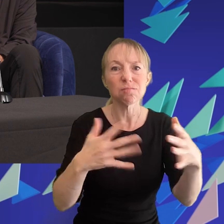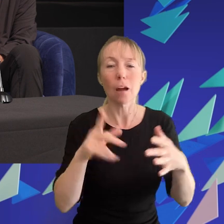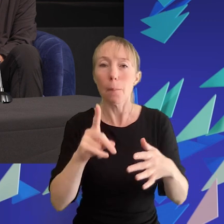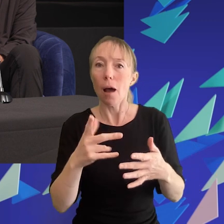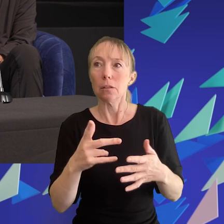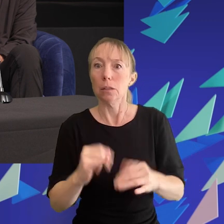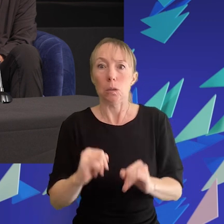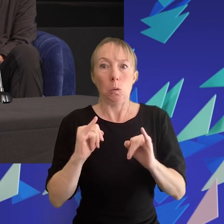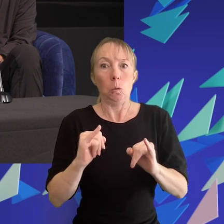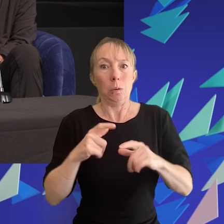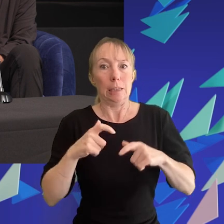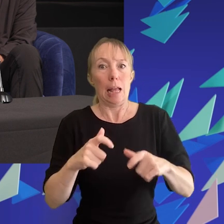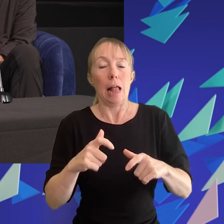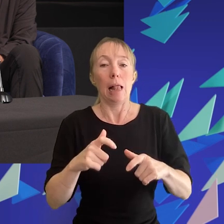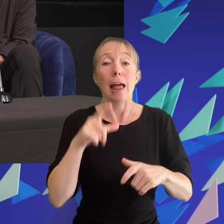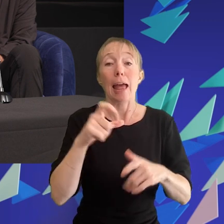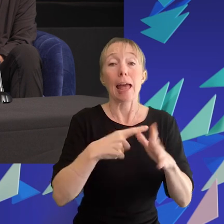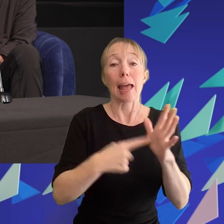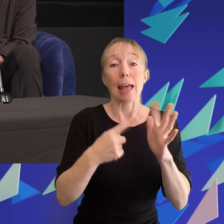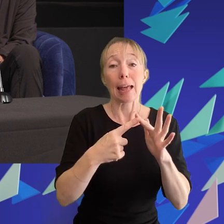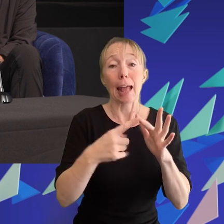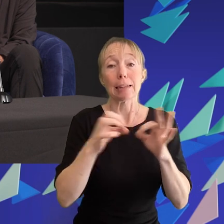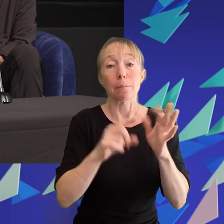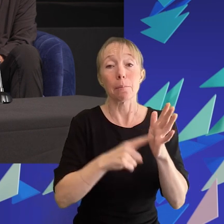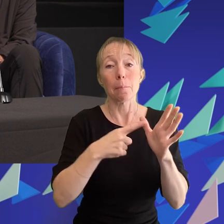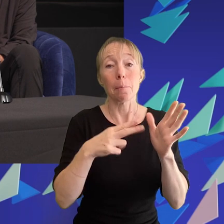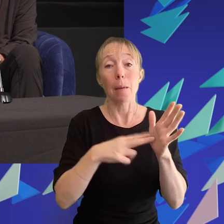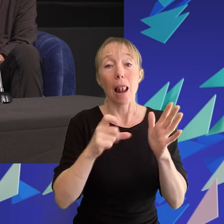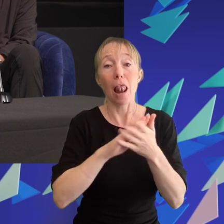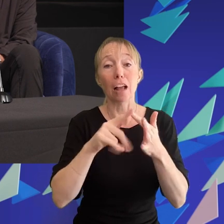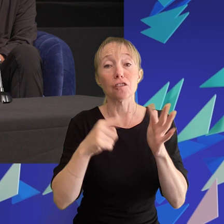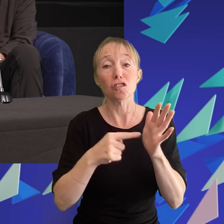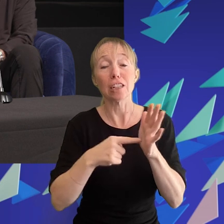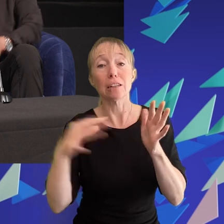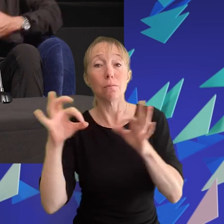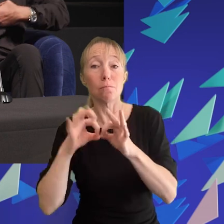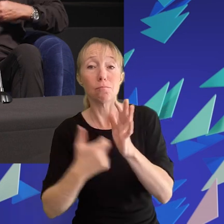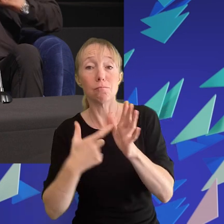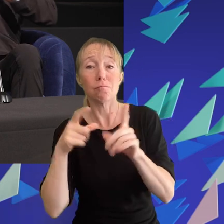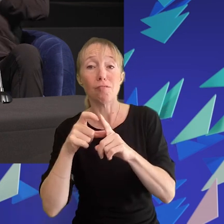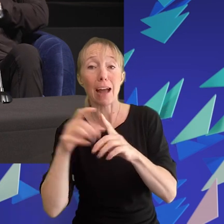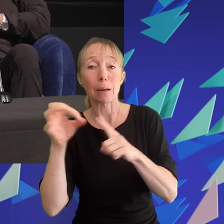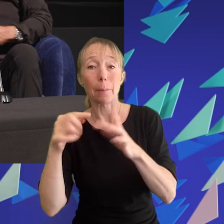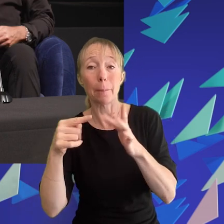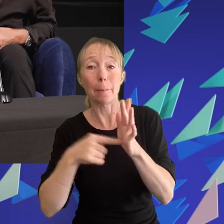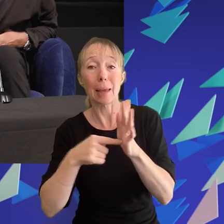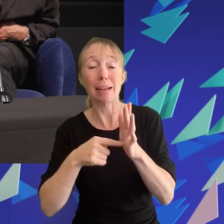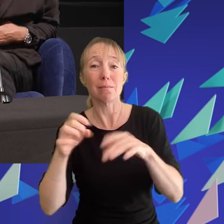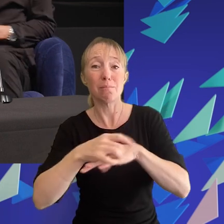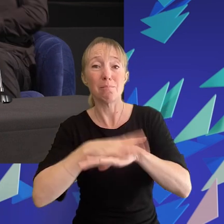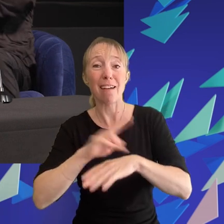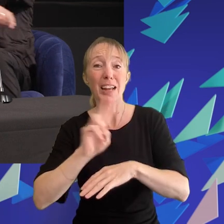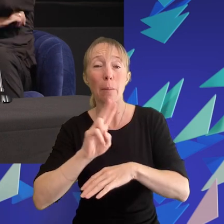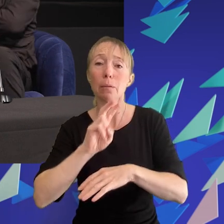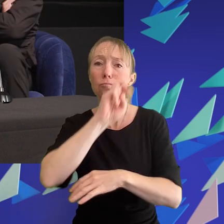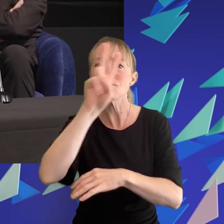traumatic. Cate Blanchett and Brad Pitt play a married couple who are traveling around Morocco. And the incident that you're about to see,